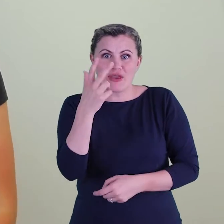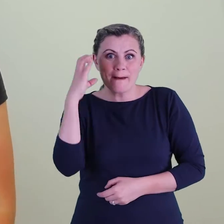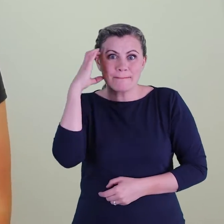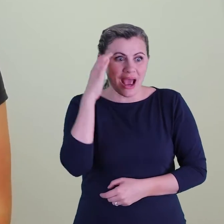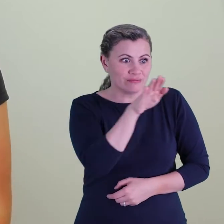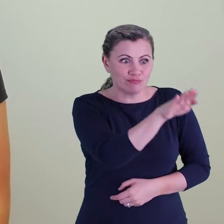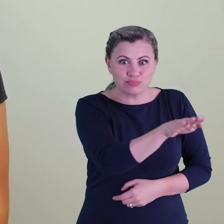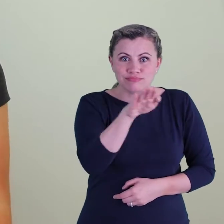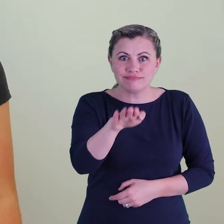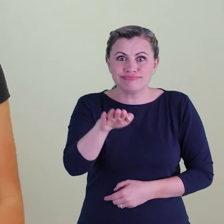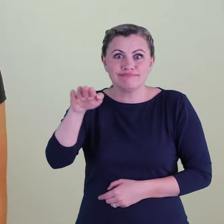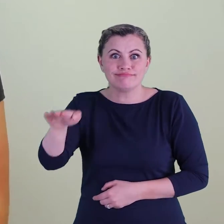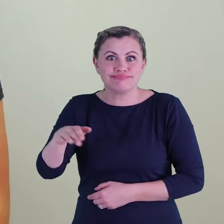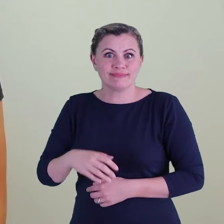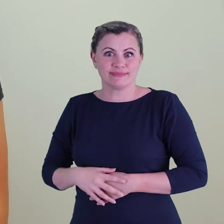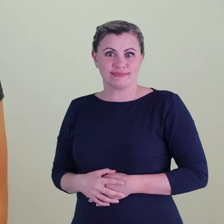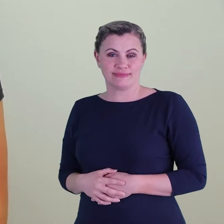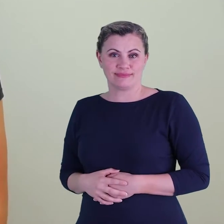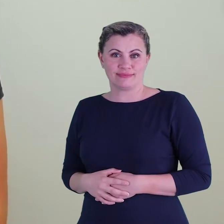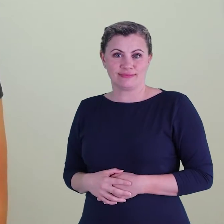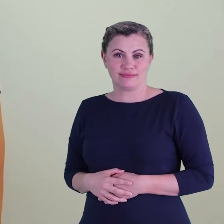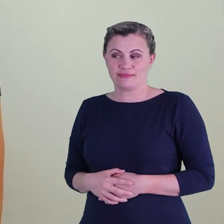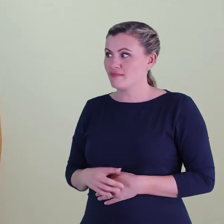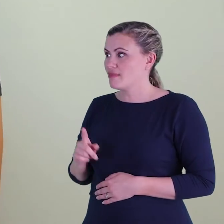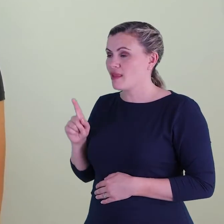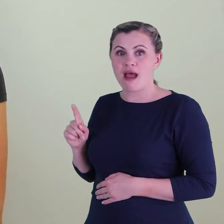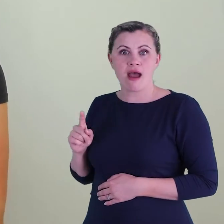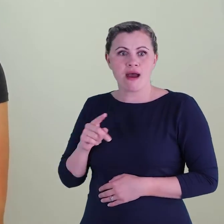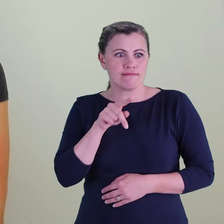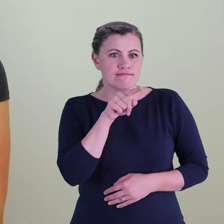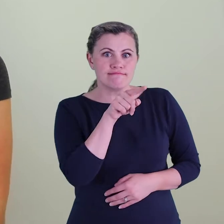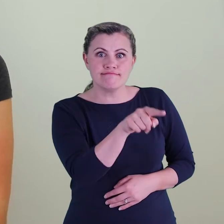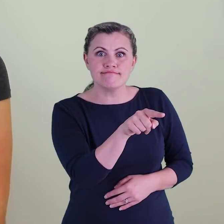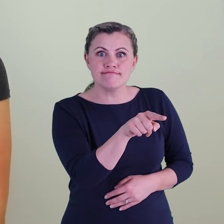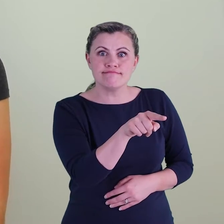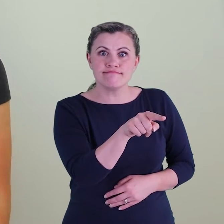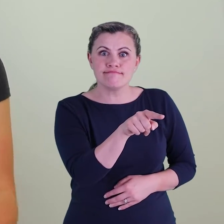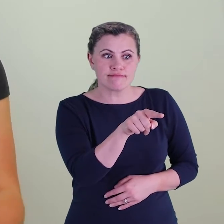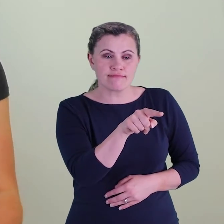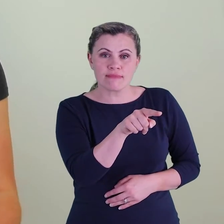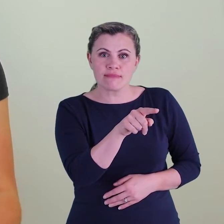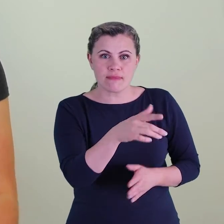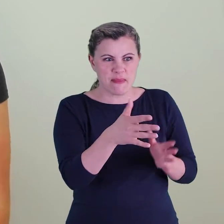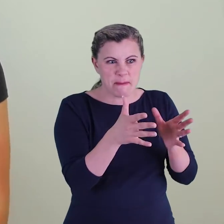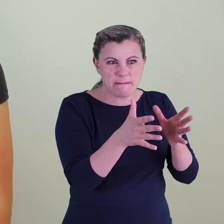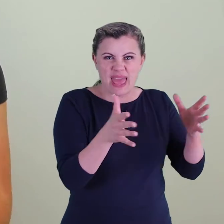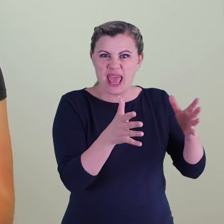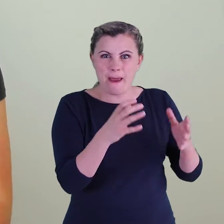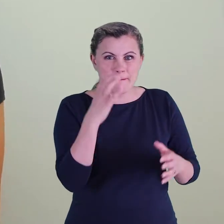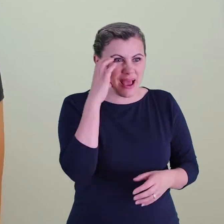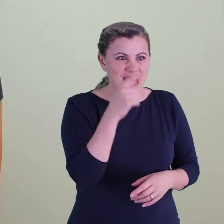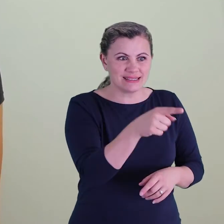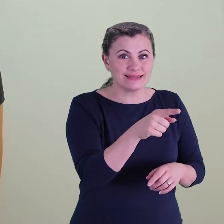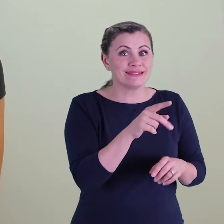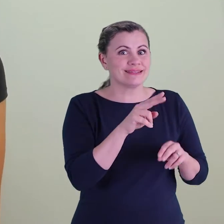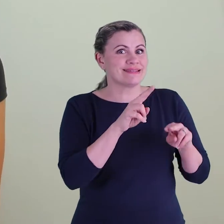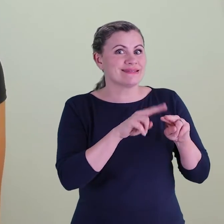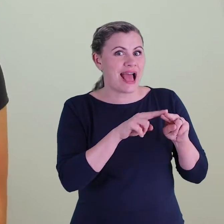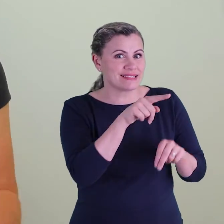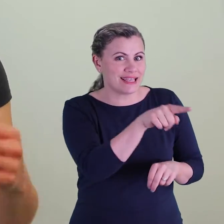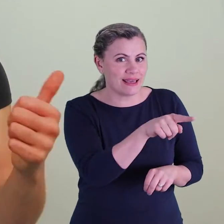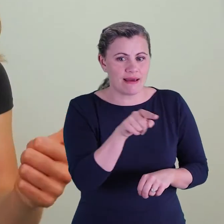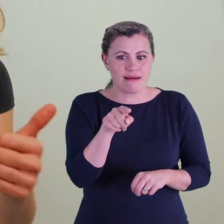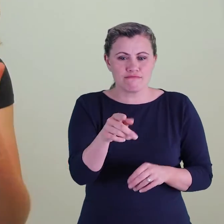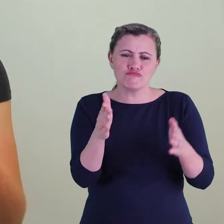3 beds in it. Well, that soon changed her tune. But, my dear children, I'm sure you've guessed the